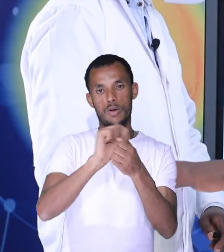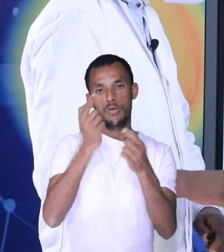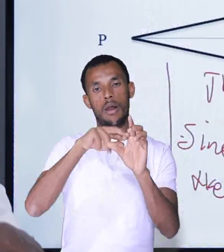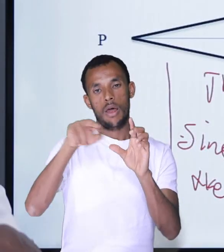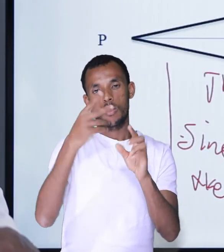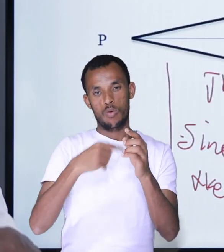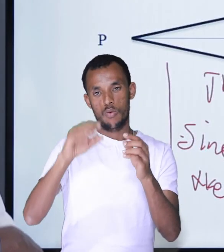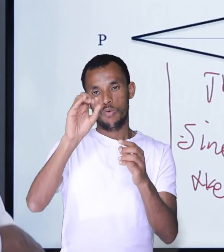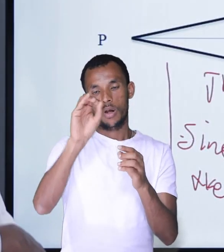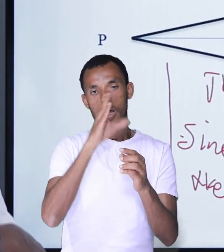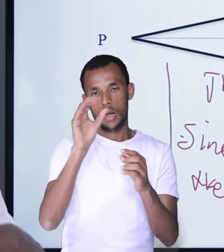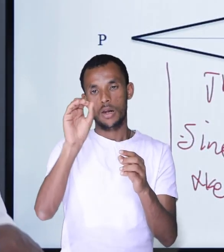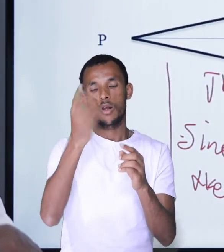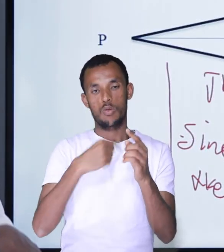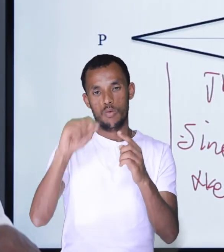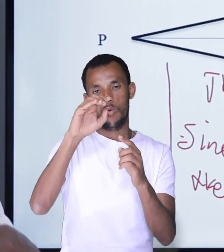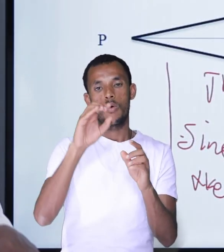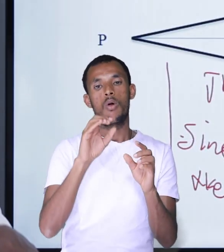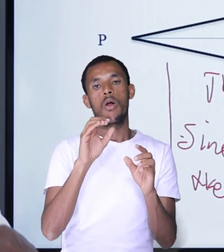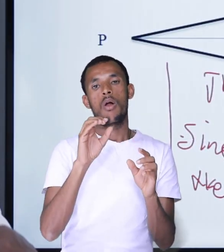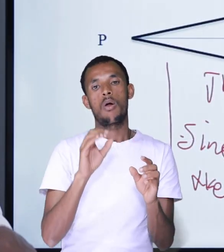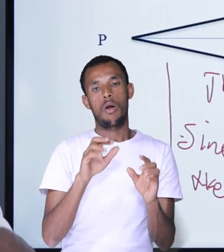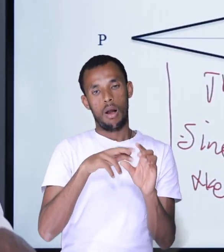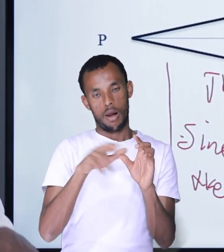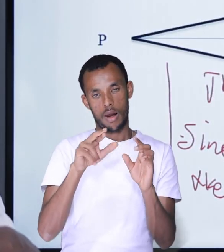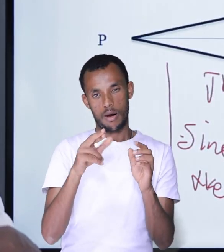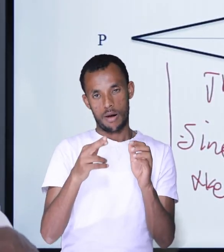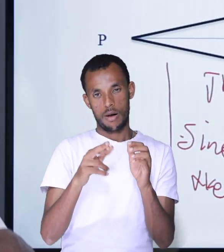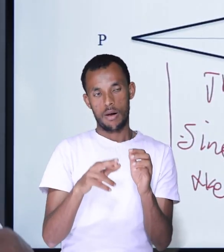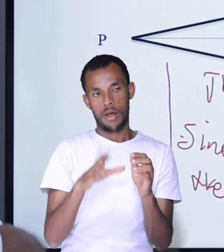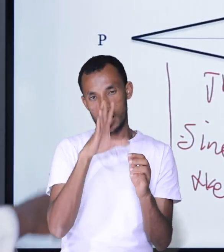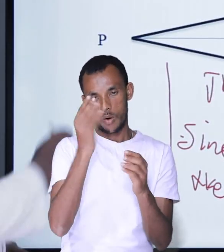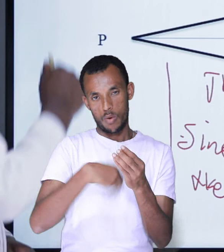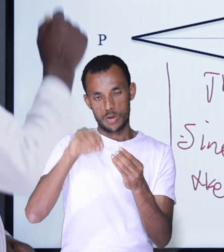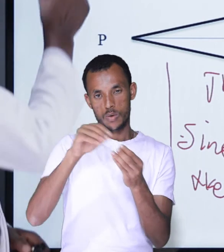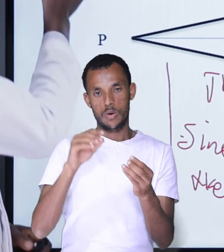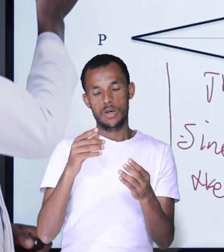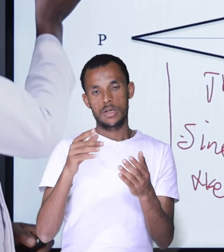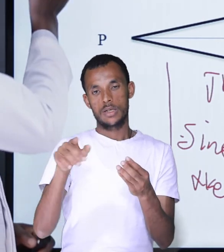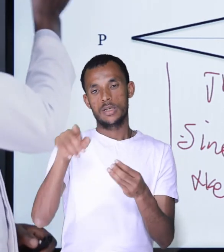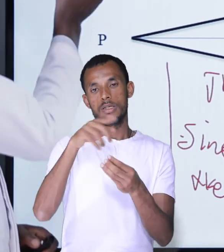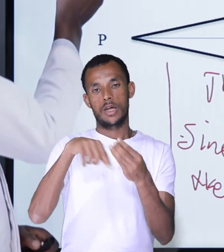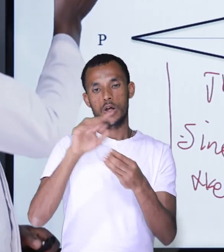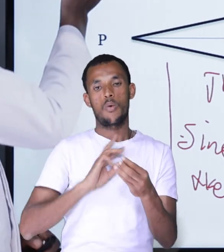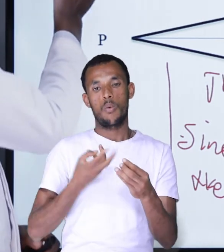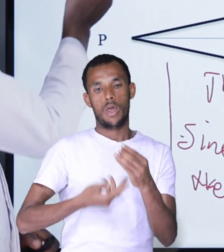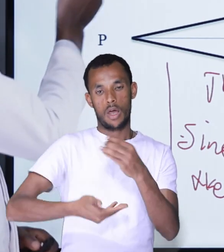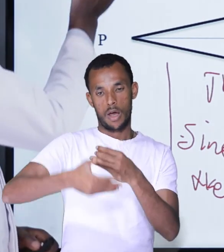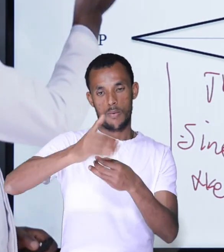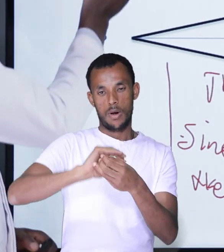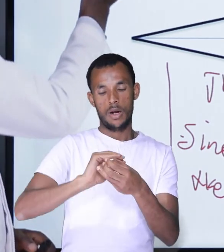to degree measure vice versa. And also in the circle, we have covered this one,